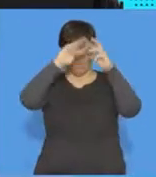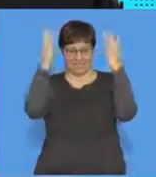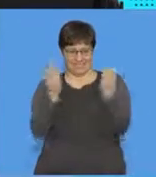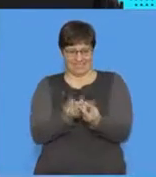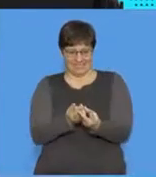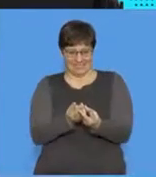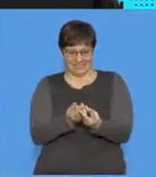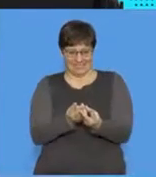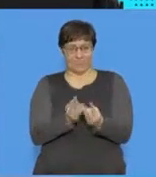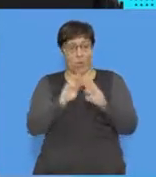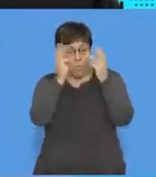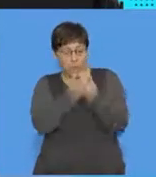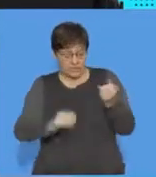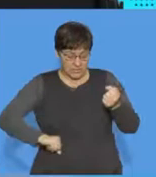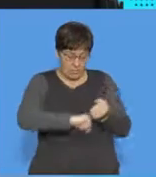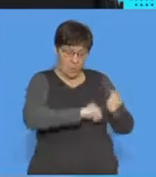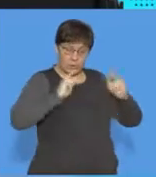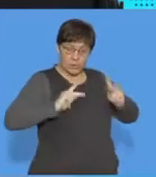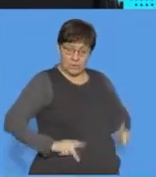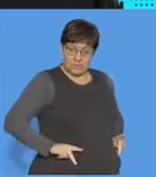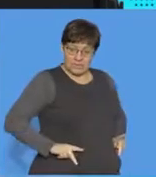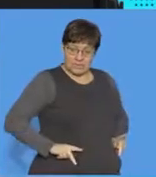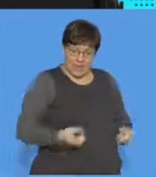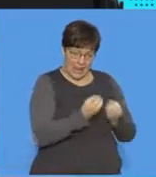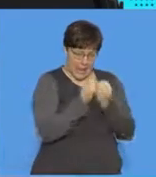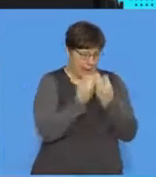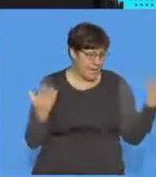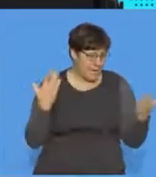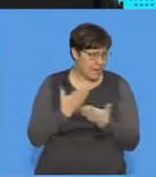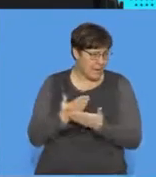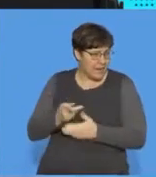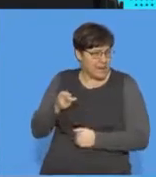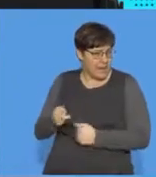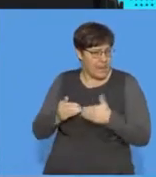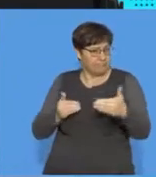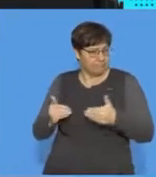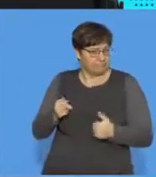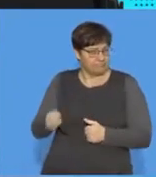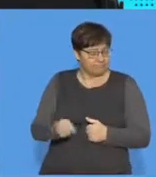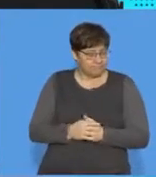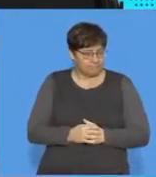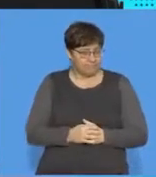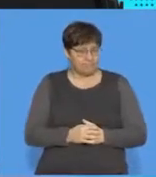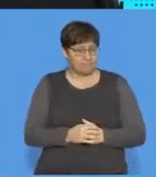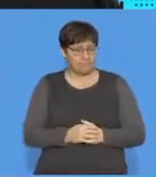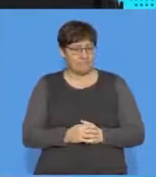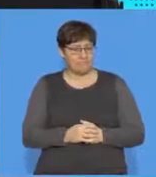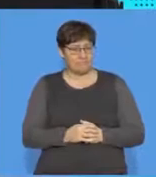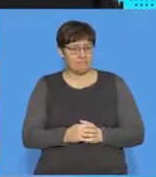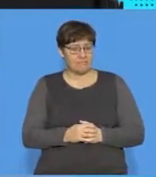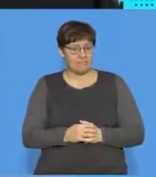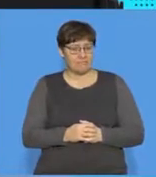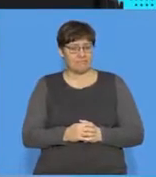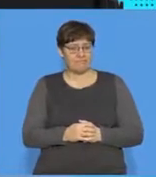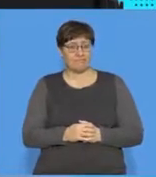world. So, how many humans could the entire world